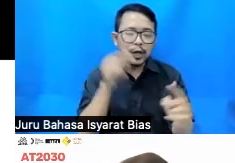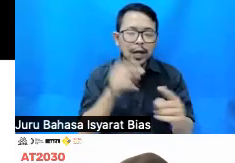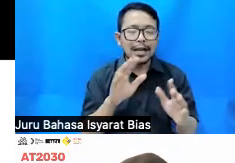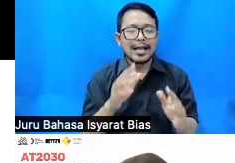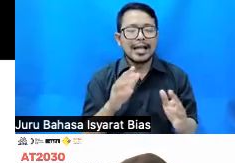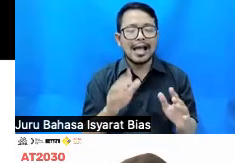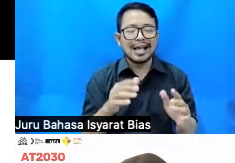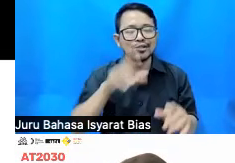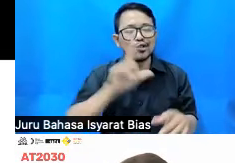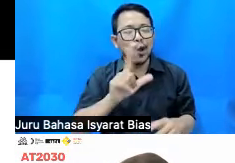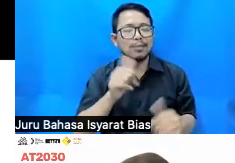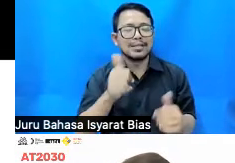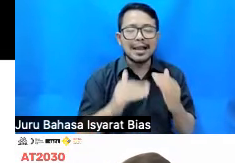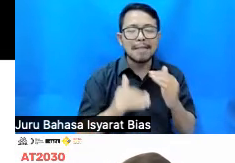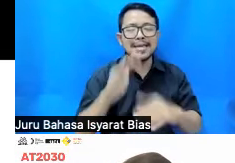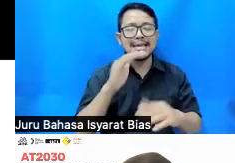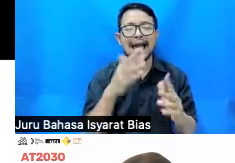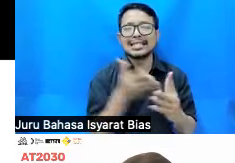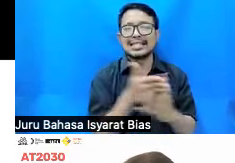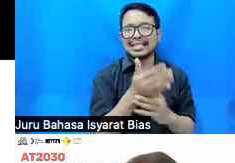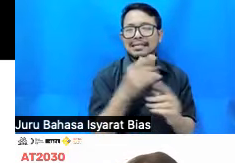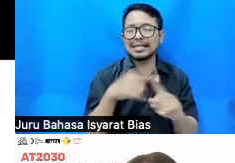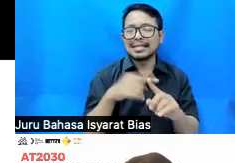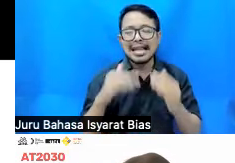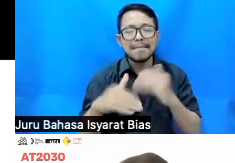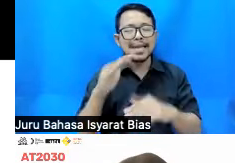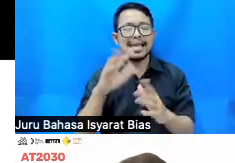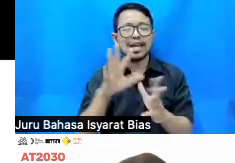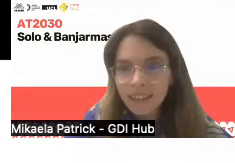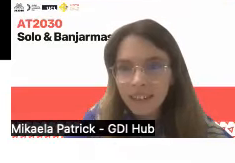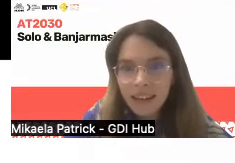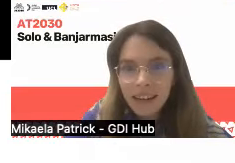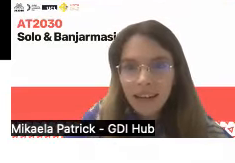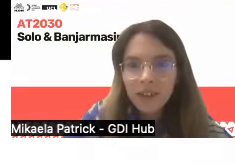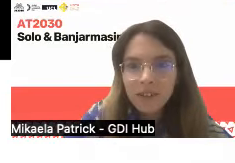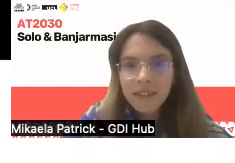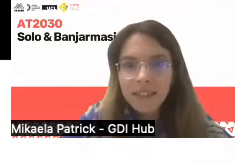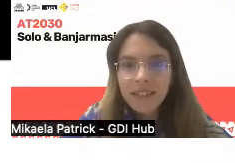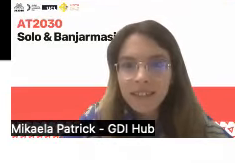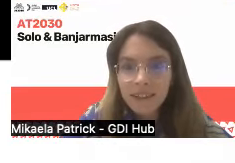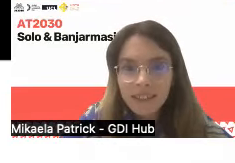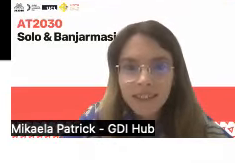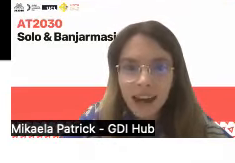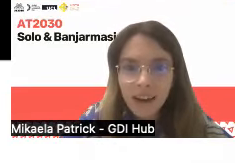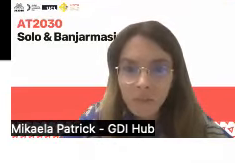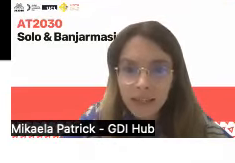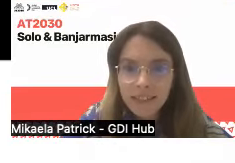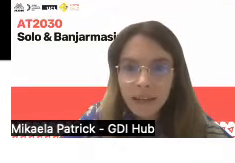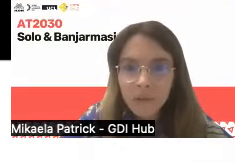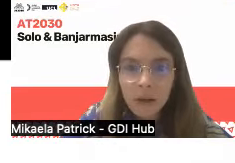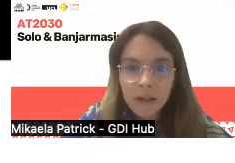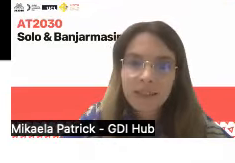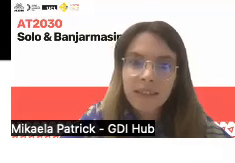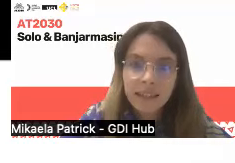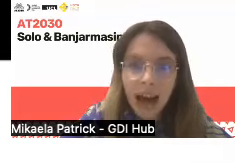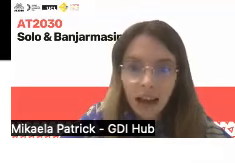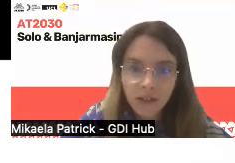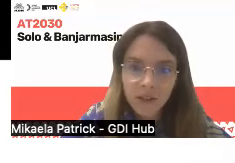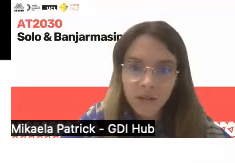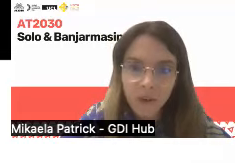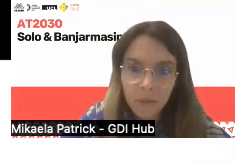So I thought I'd start by sharing a quote from one of our participants, which says that inclusive cities are cities that have placed disabled persons